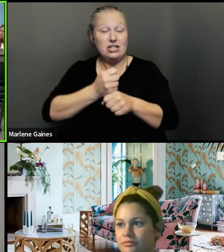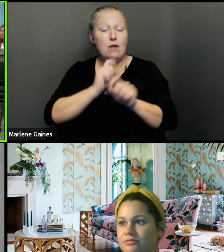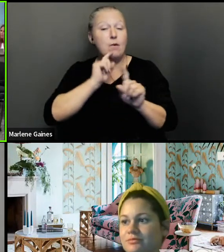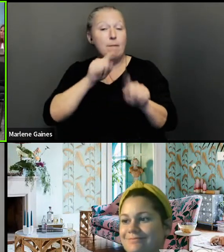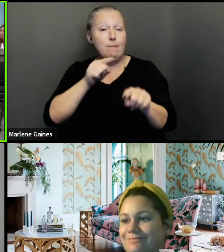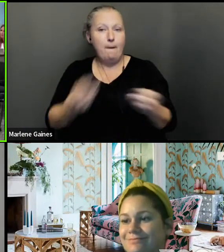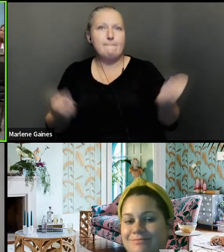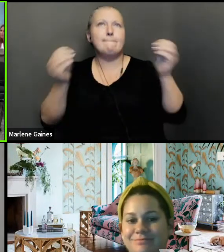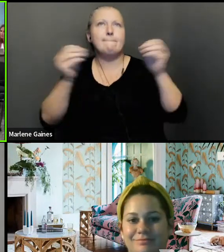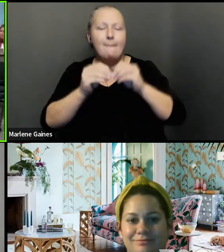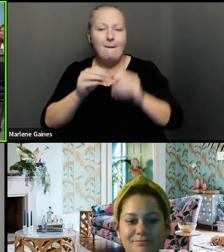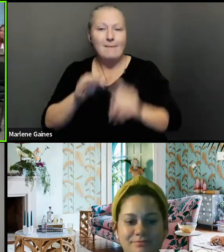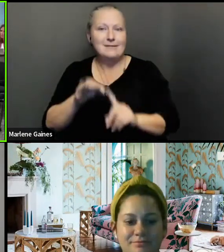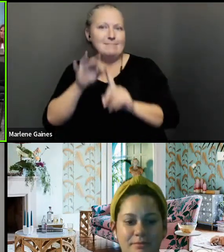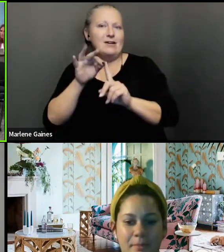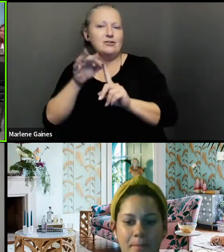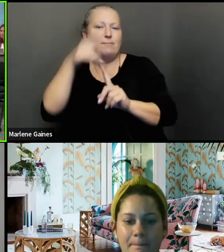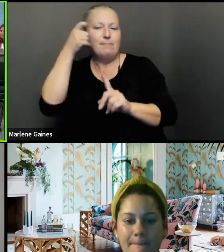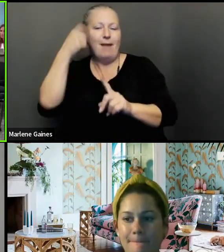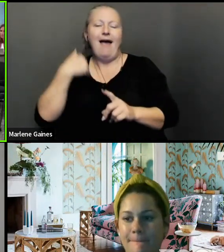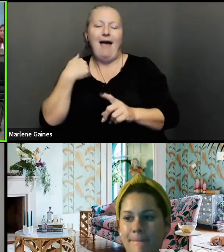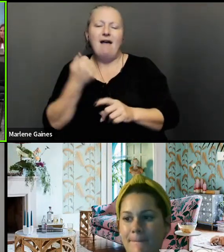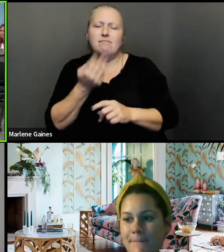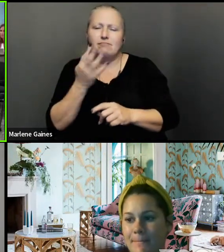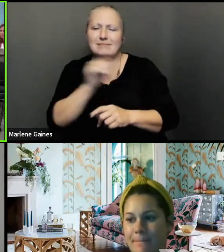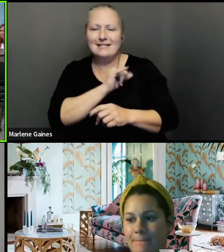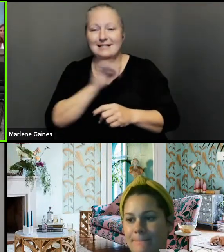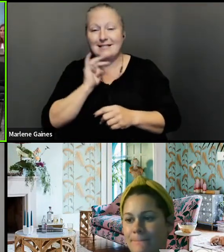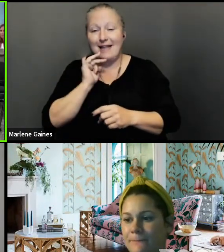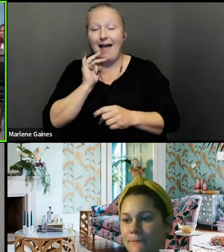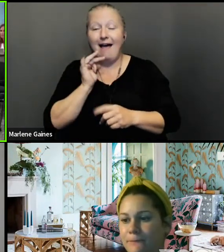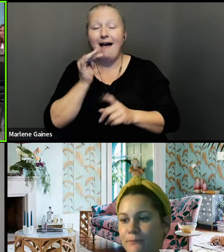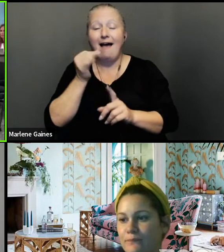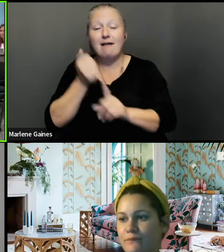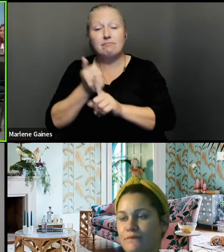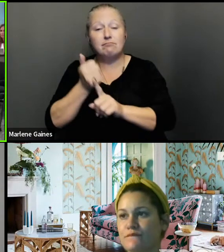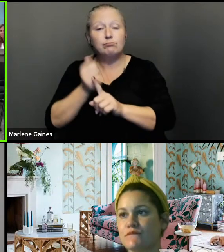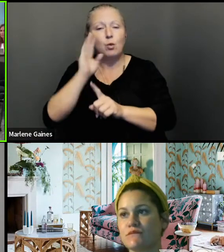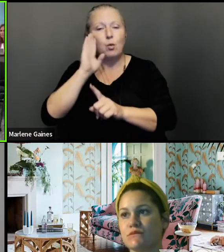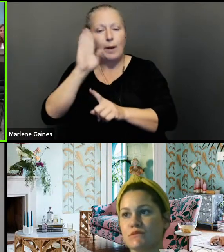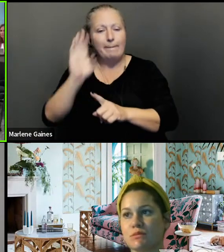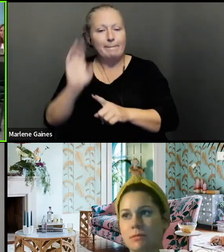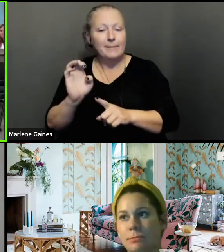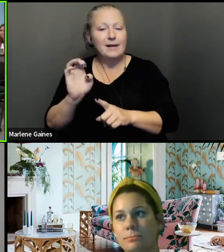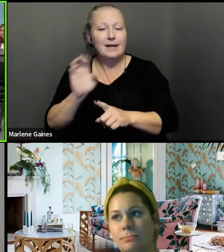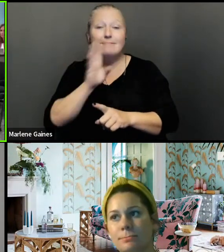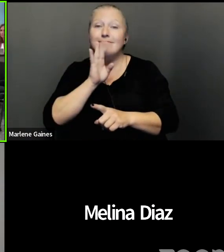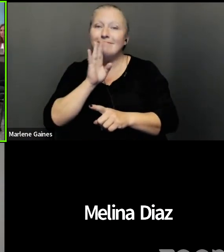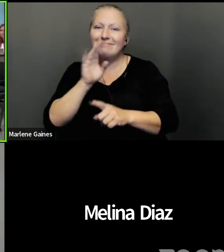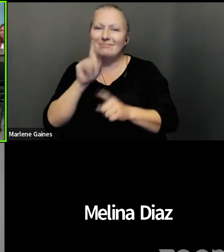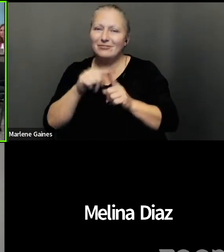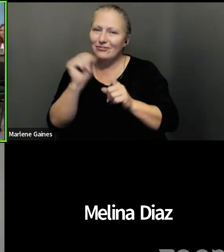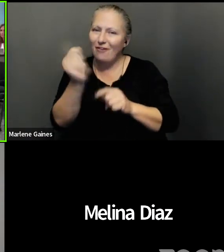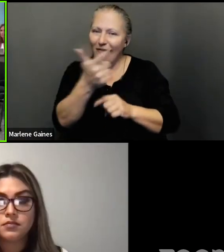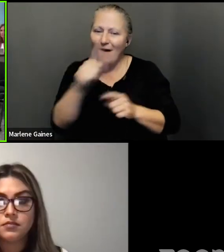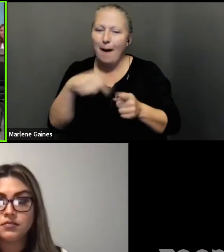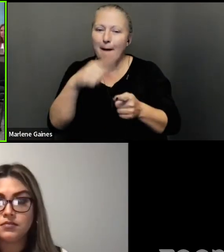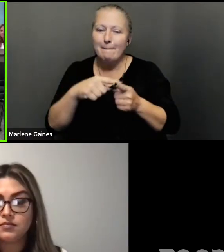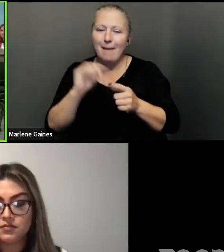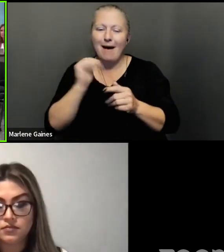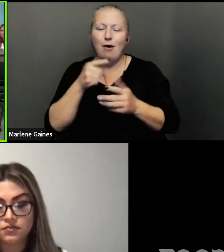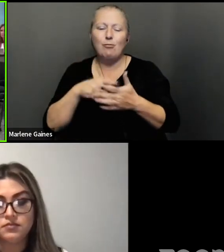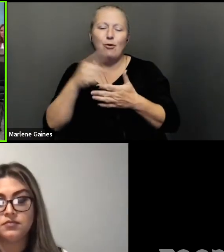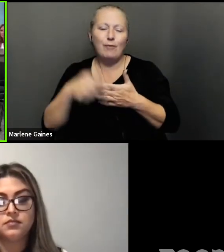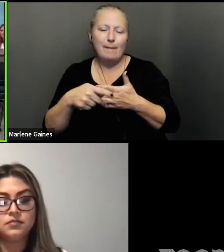is even more special because we do have a couple of our staff members that are going to be speaking to all of you about our